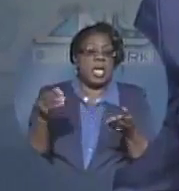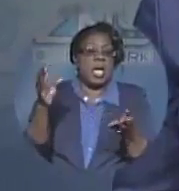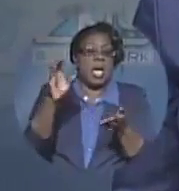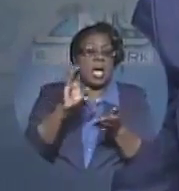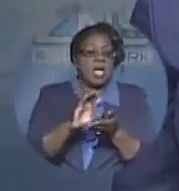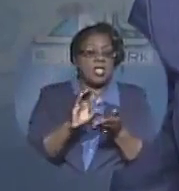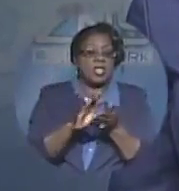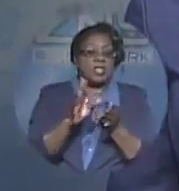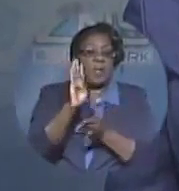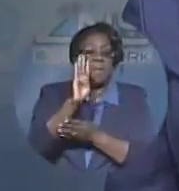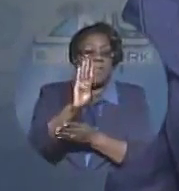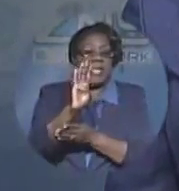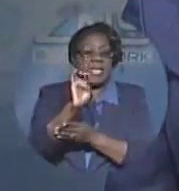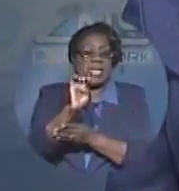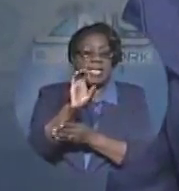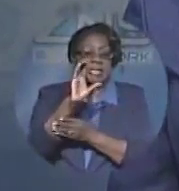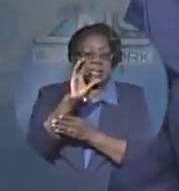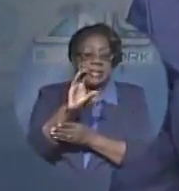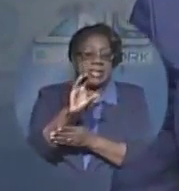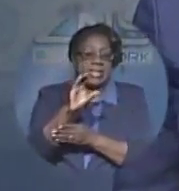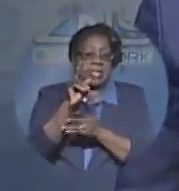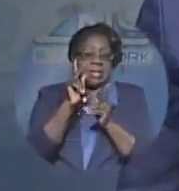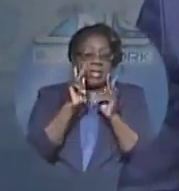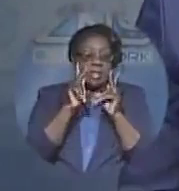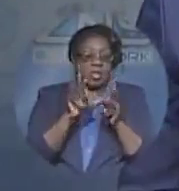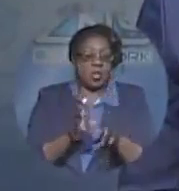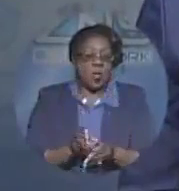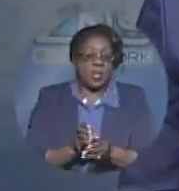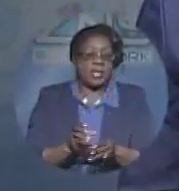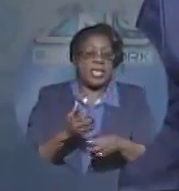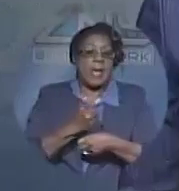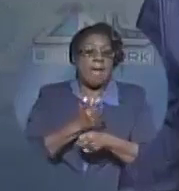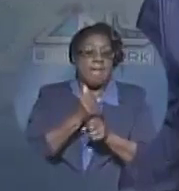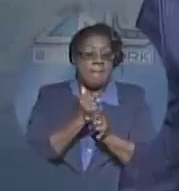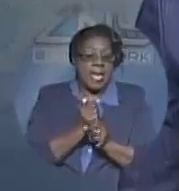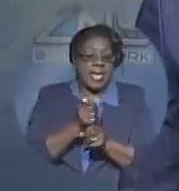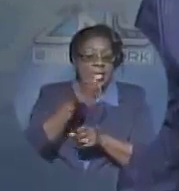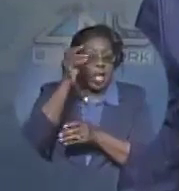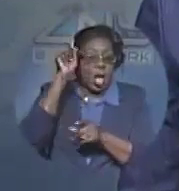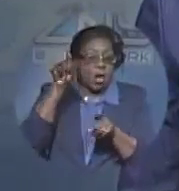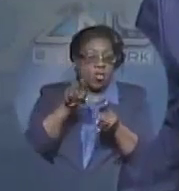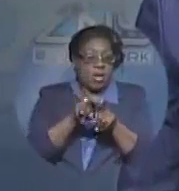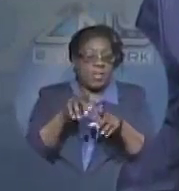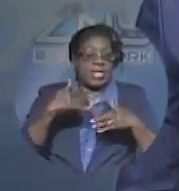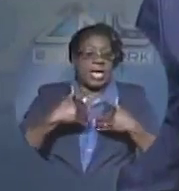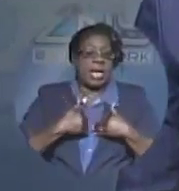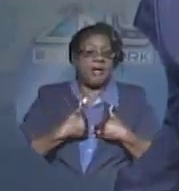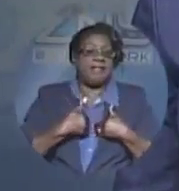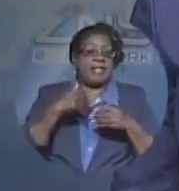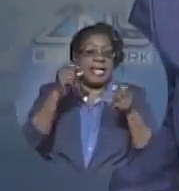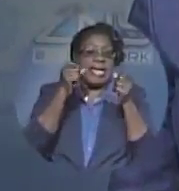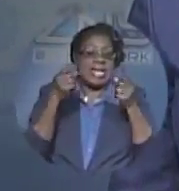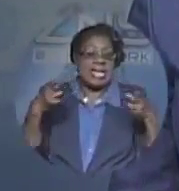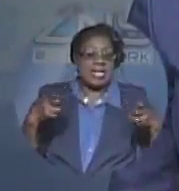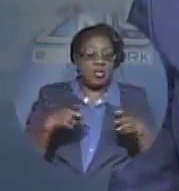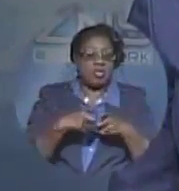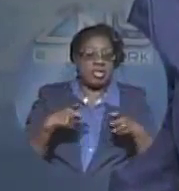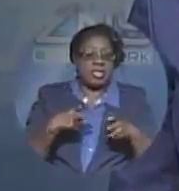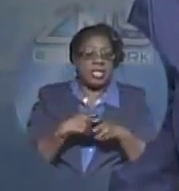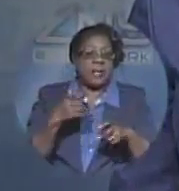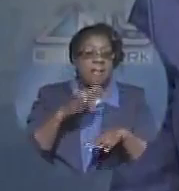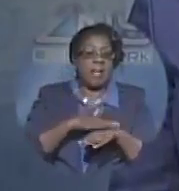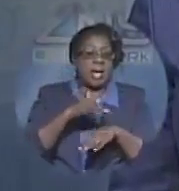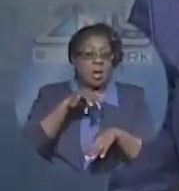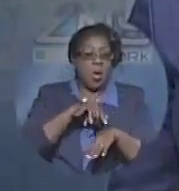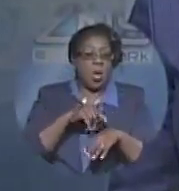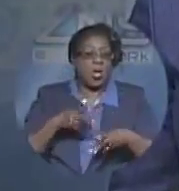of BEC consumers have made agreements with the corporation to have their electricity supply restored while they pay off outstanding